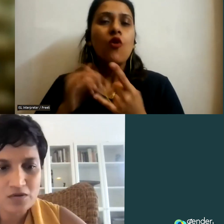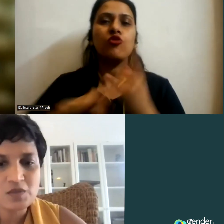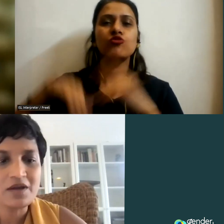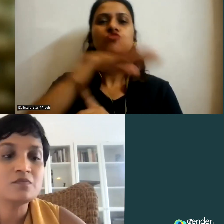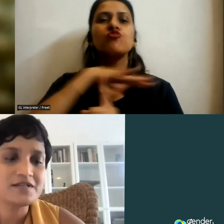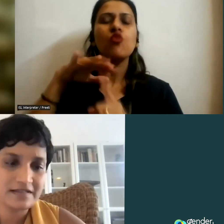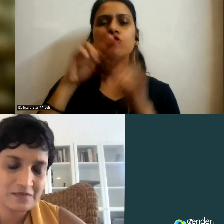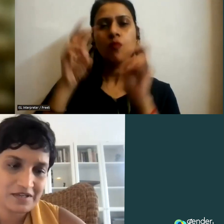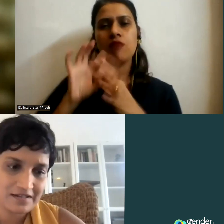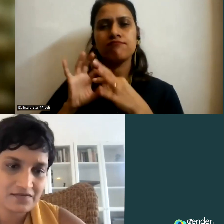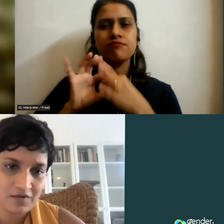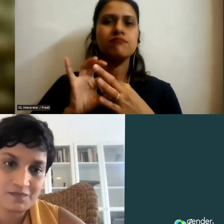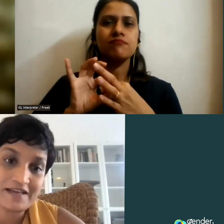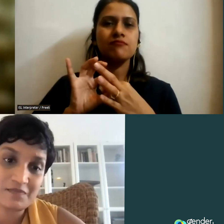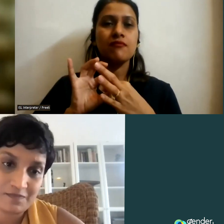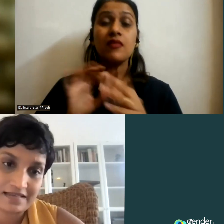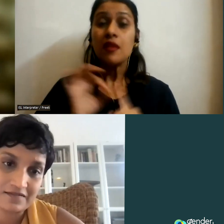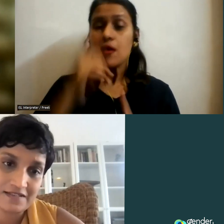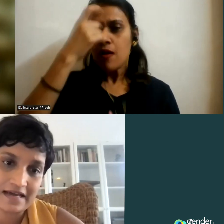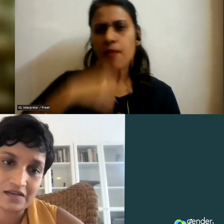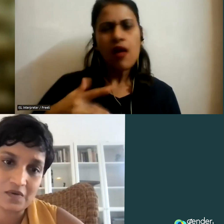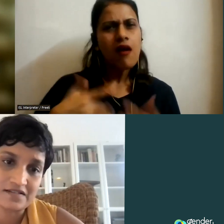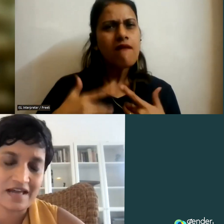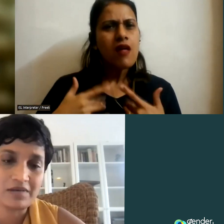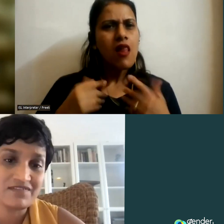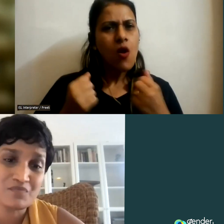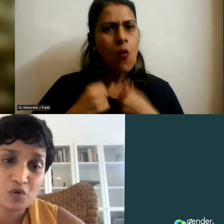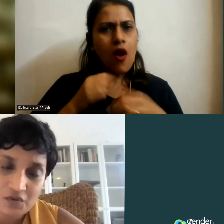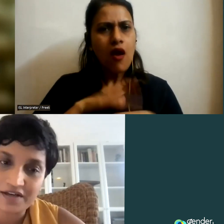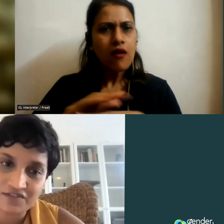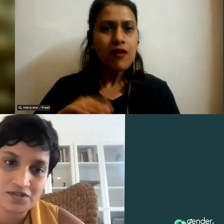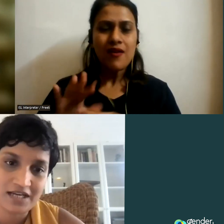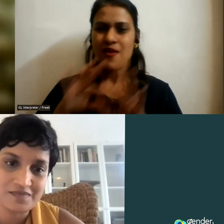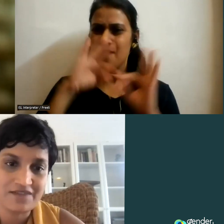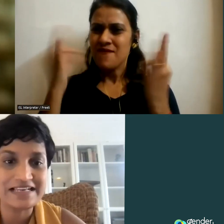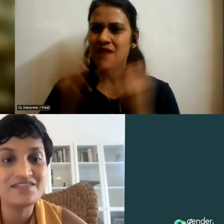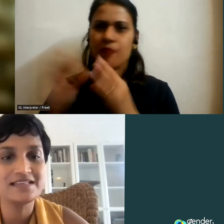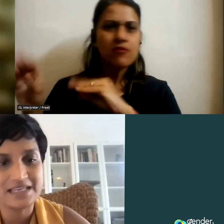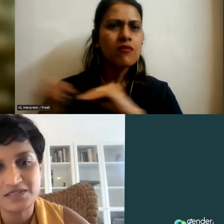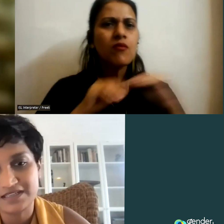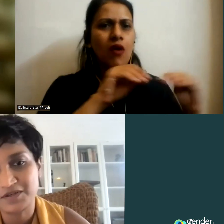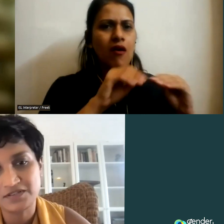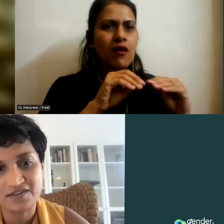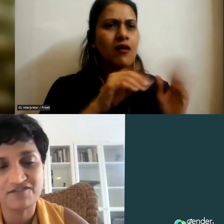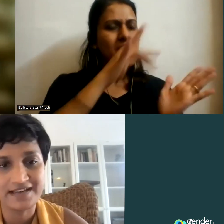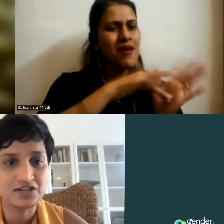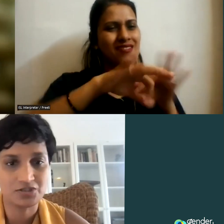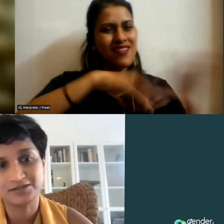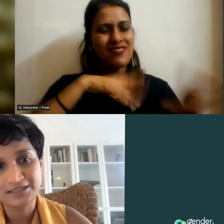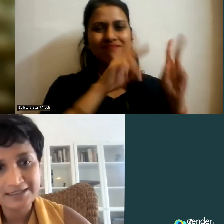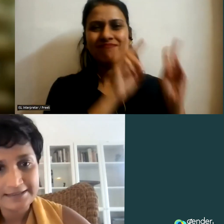And also my own personal experience from a space perspective is that, as a family, we moved quite a few times, having lived in the same city because of